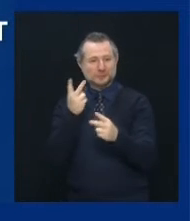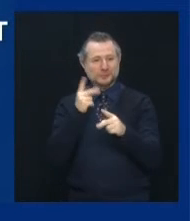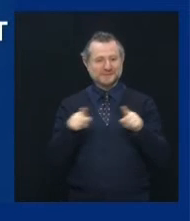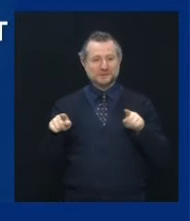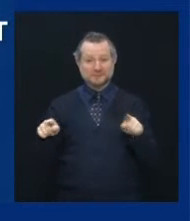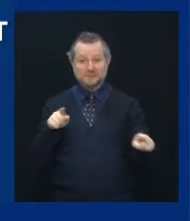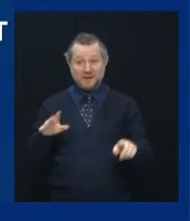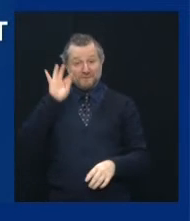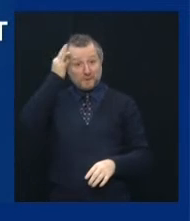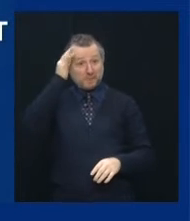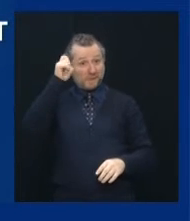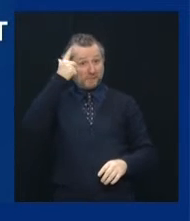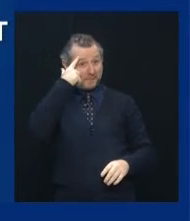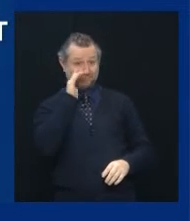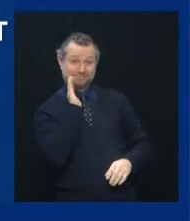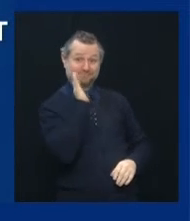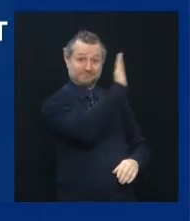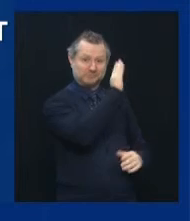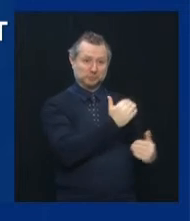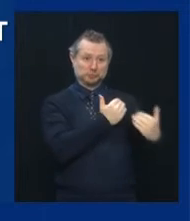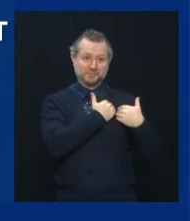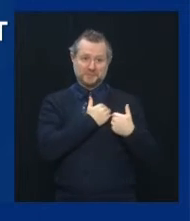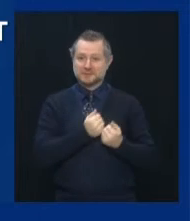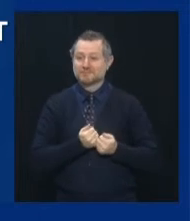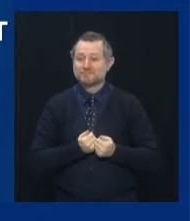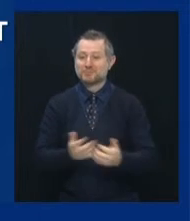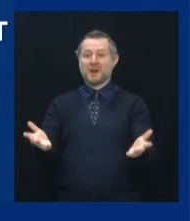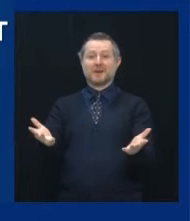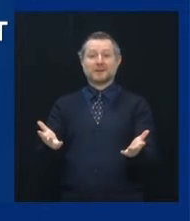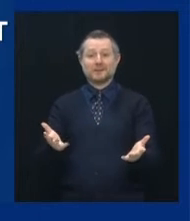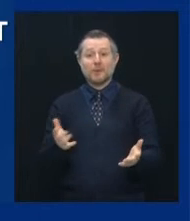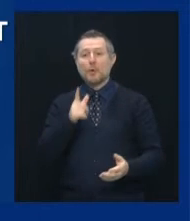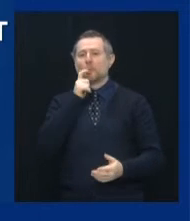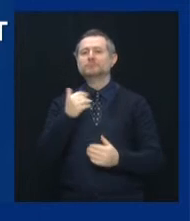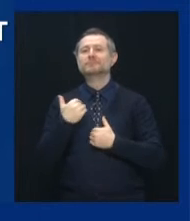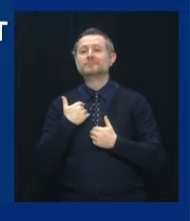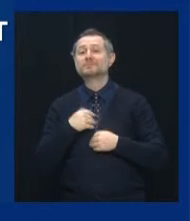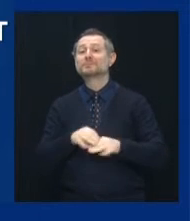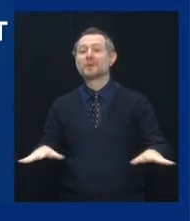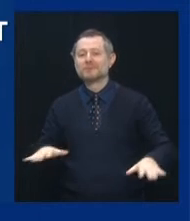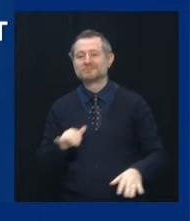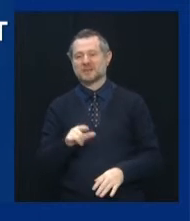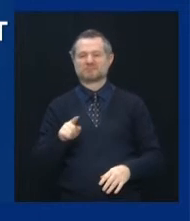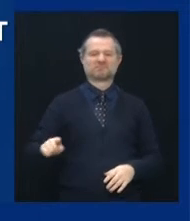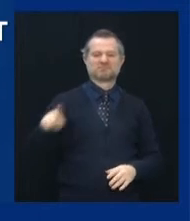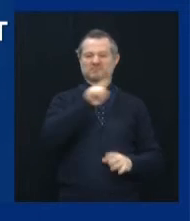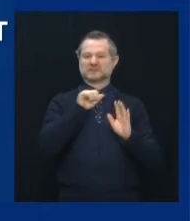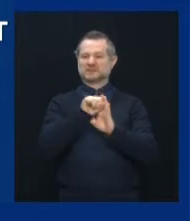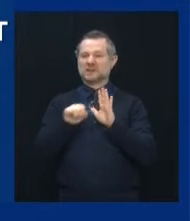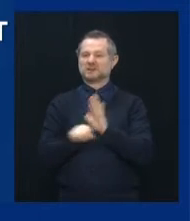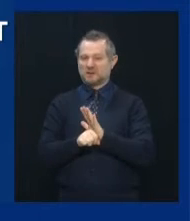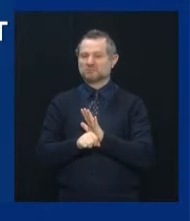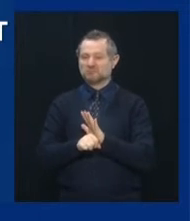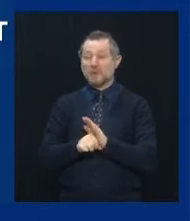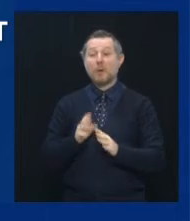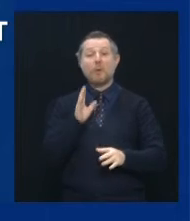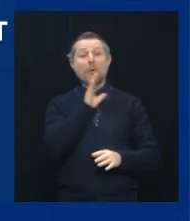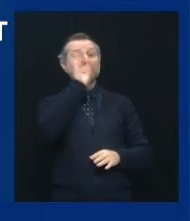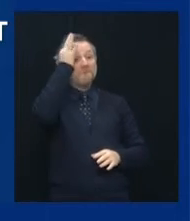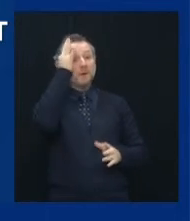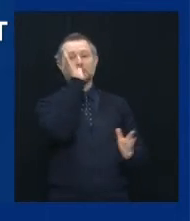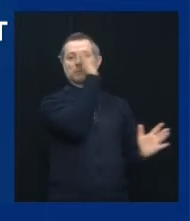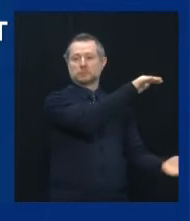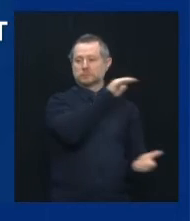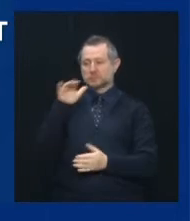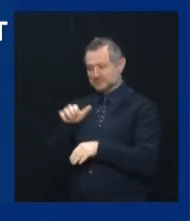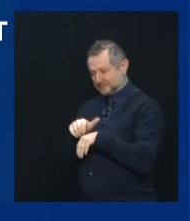supply. Distribution is done basically by the state, with the federal government participating in the nursing